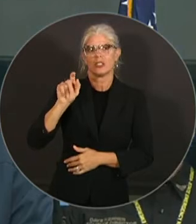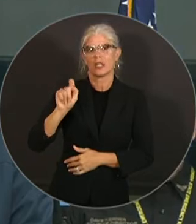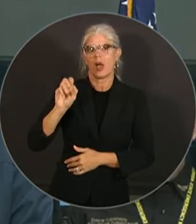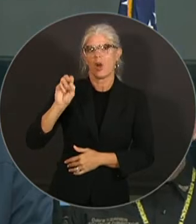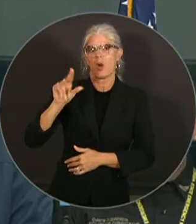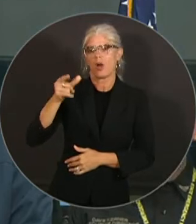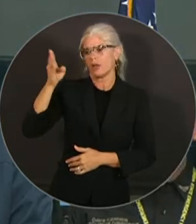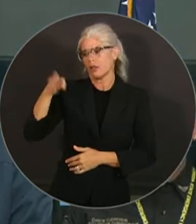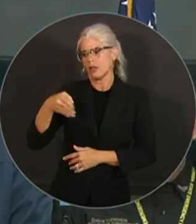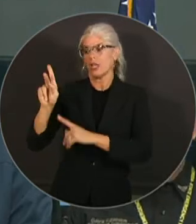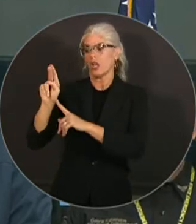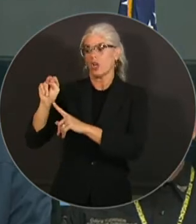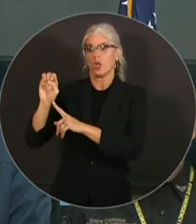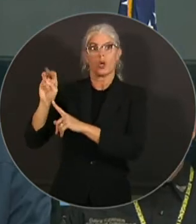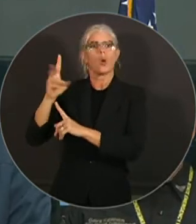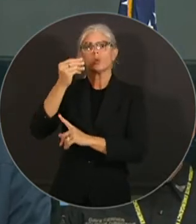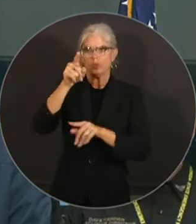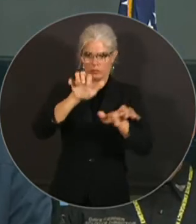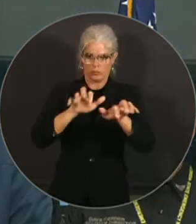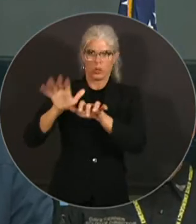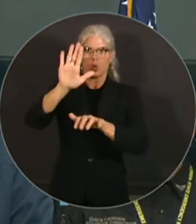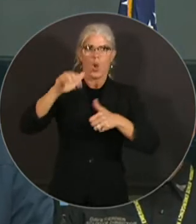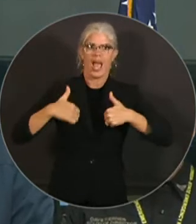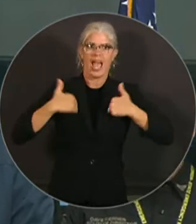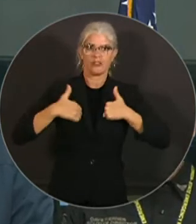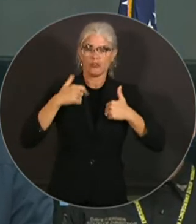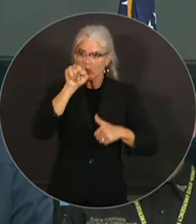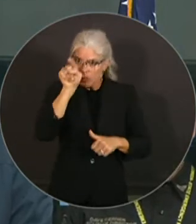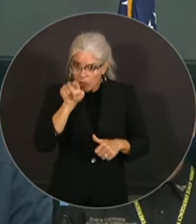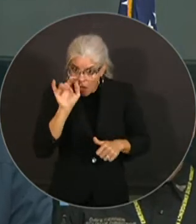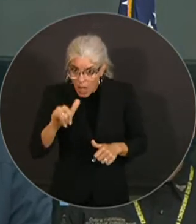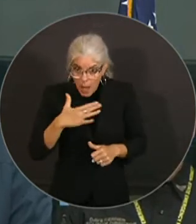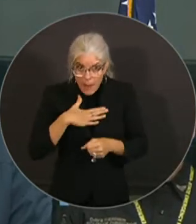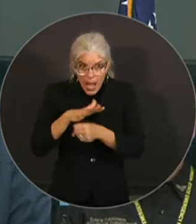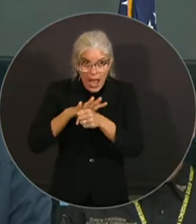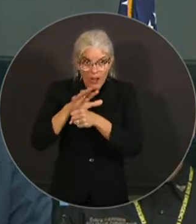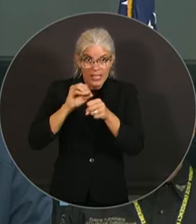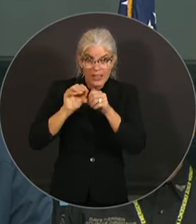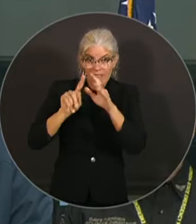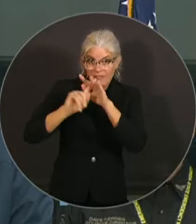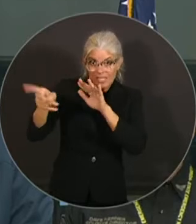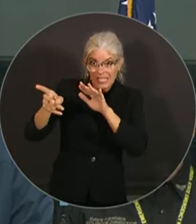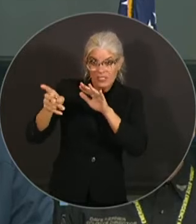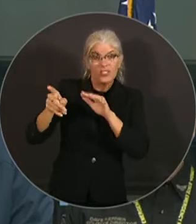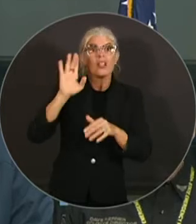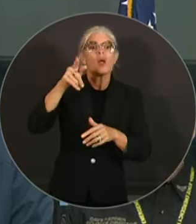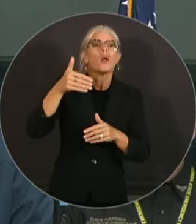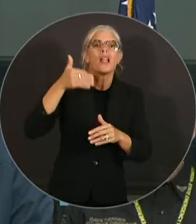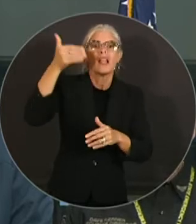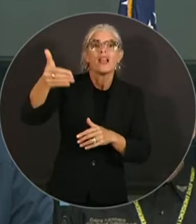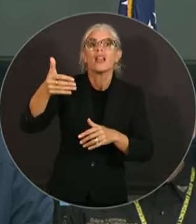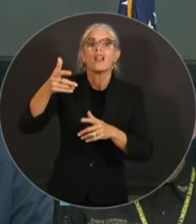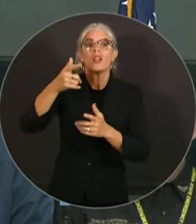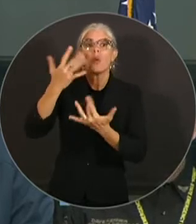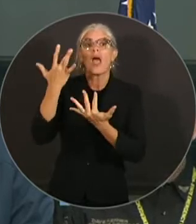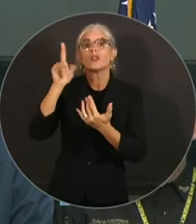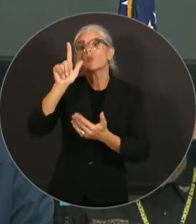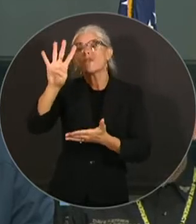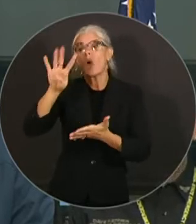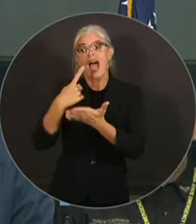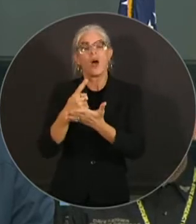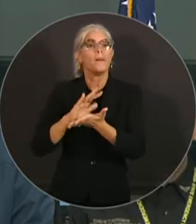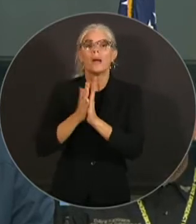in an evacuation zone. 24 hours from now will be too late. As long as your gas tank or electric vehicle is halfway full